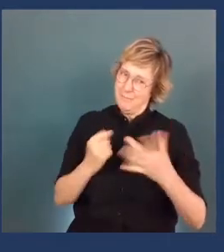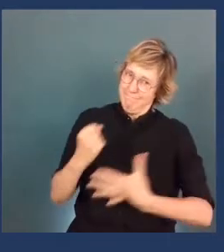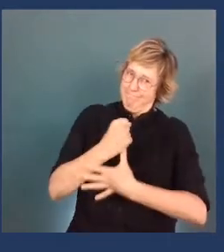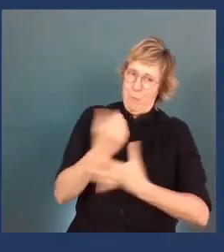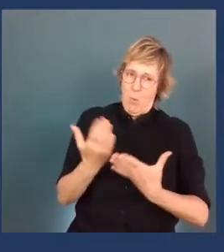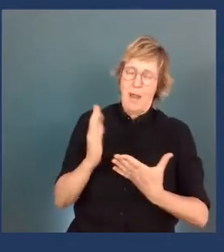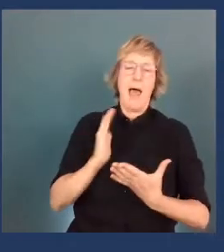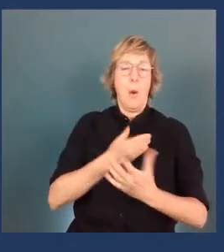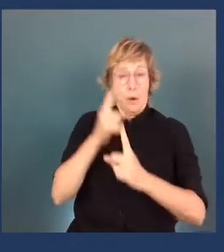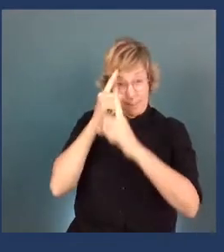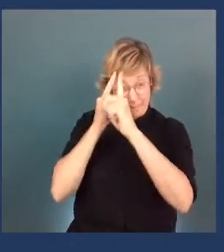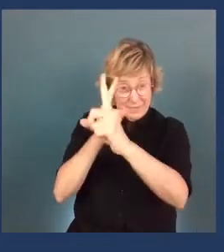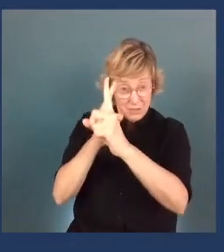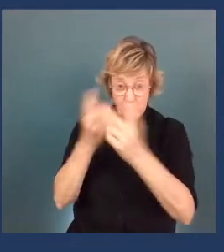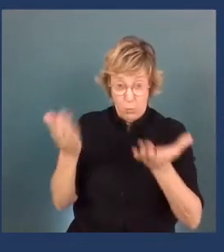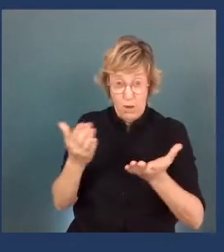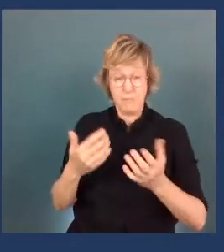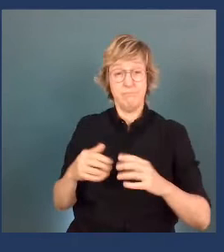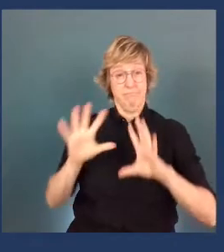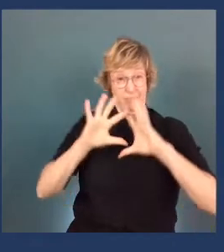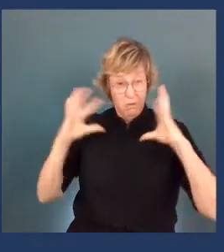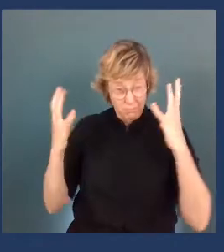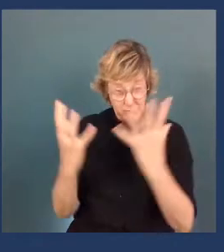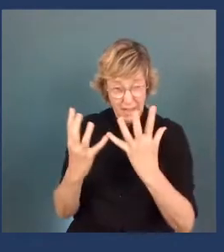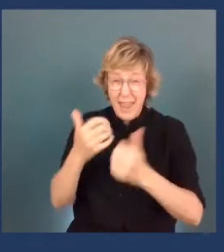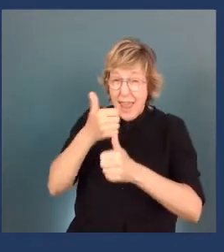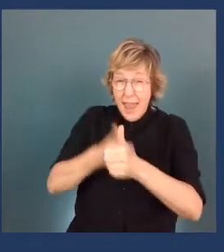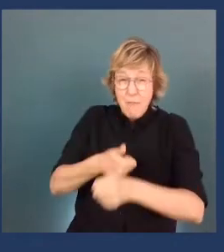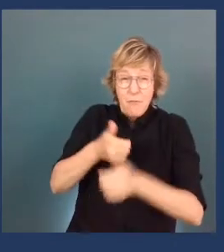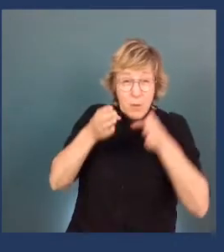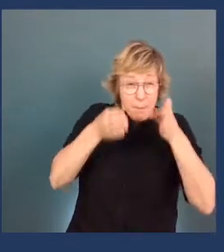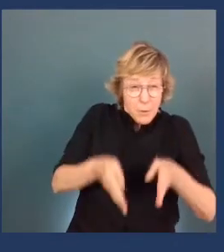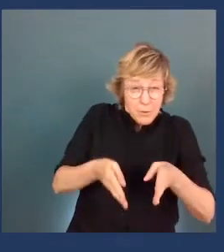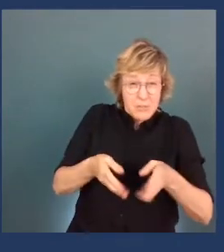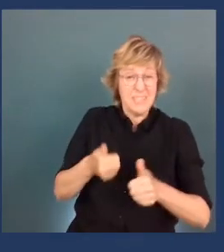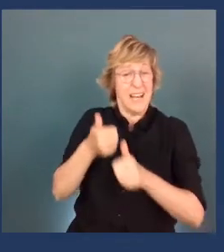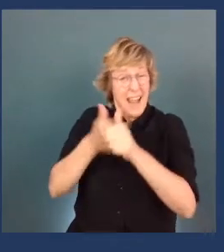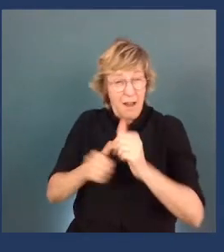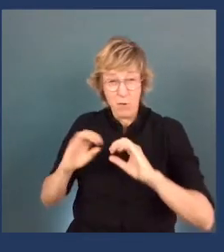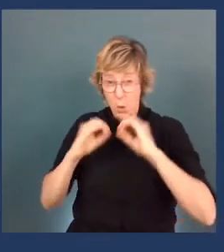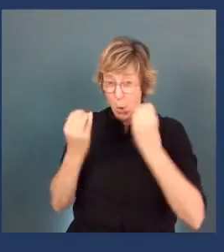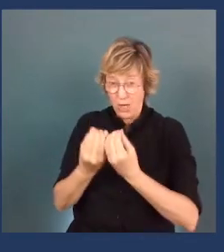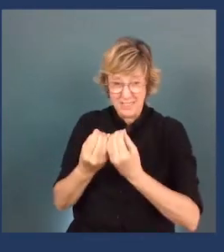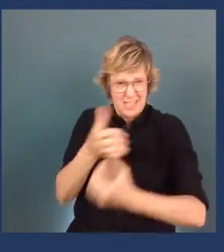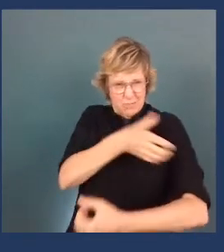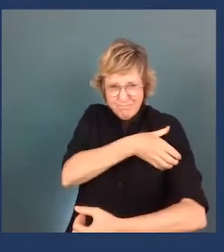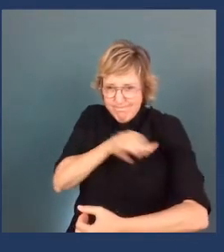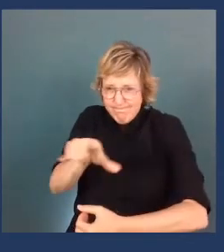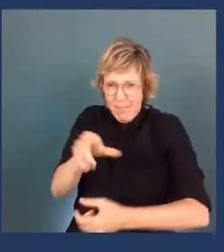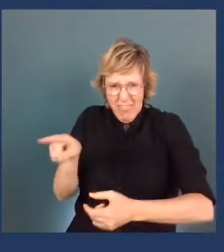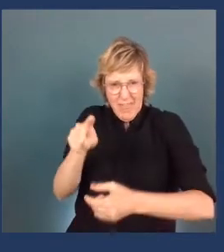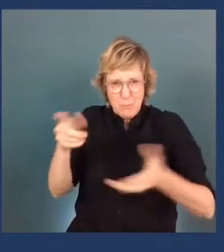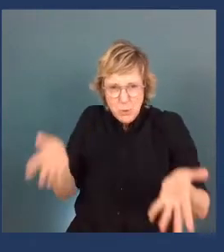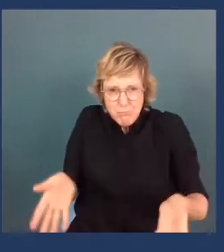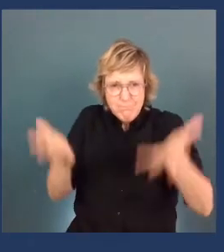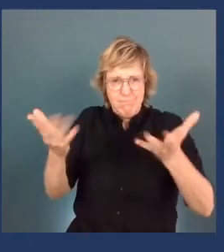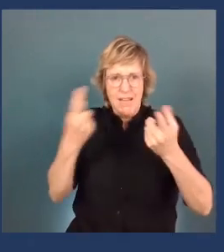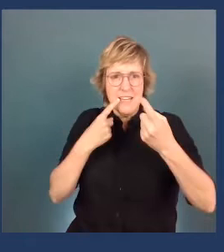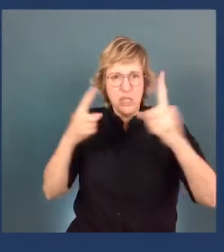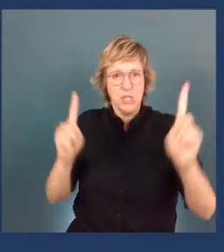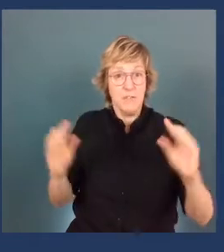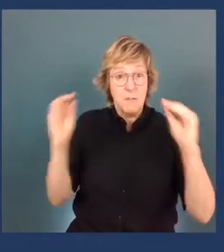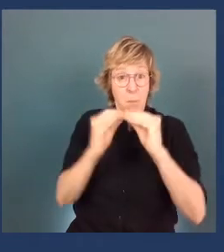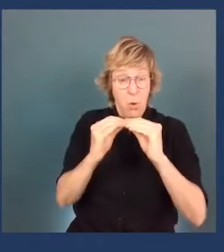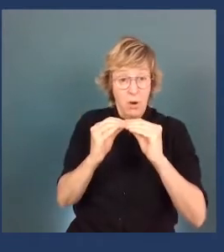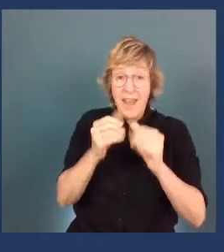mission to empower every person and every organization on the planet to achieve more. And when we say every person, we mean every